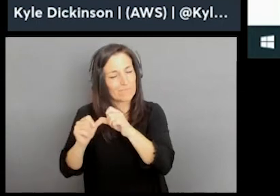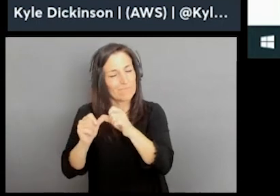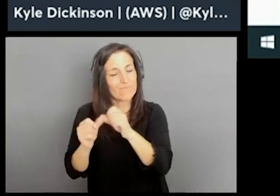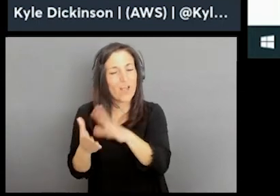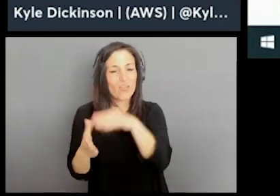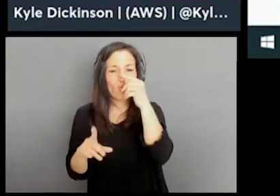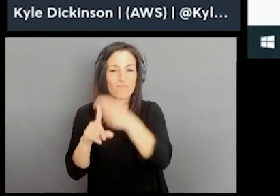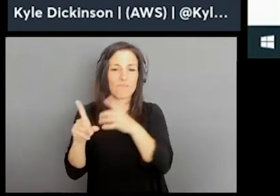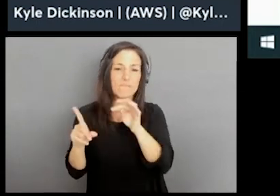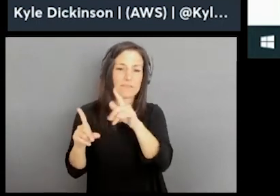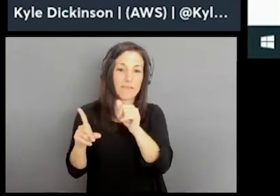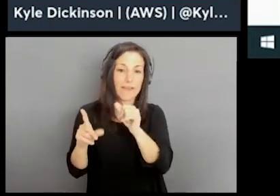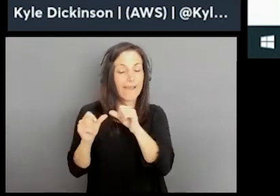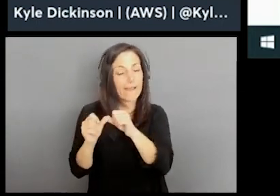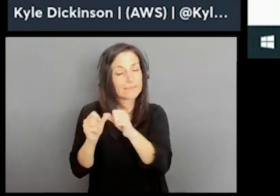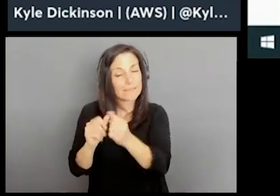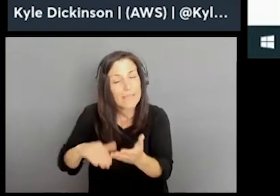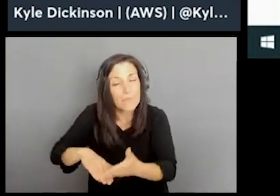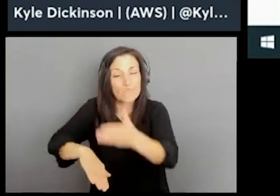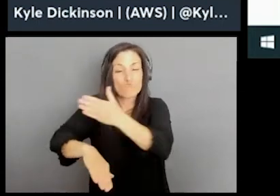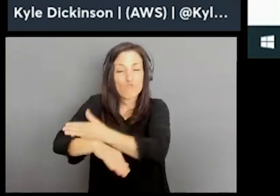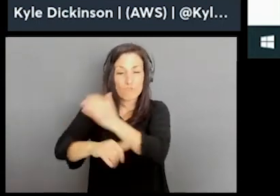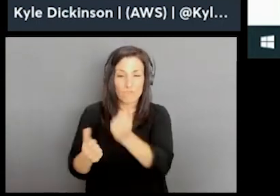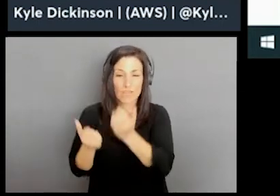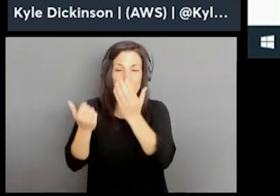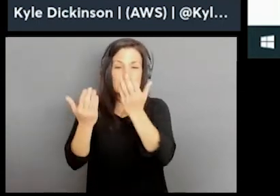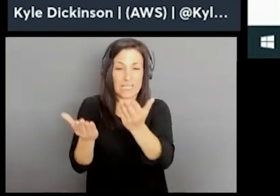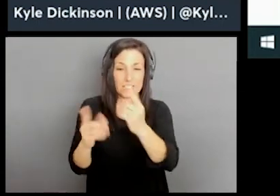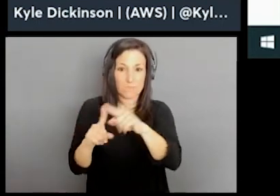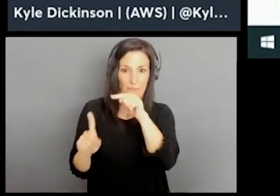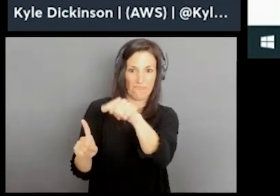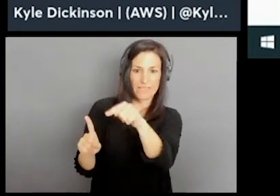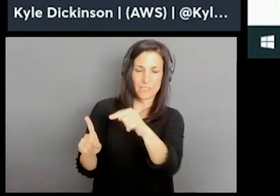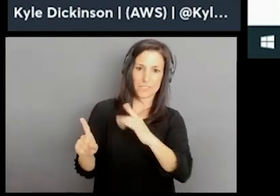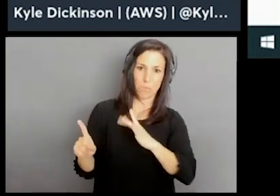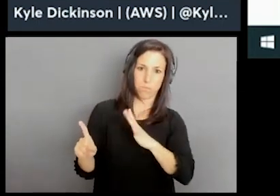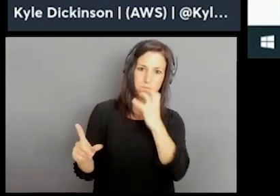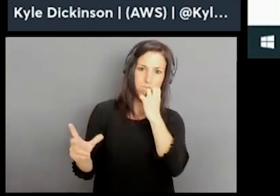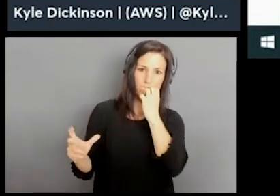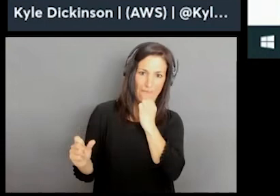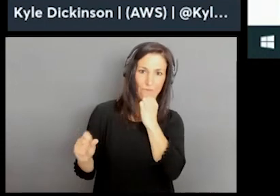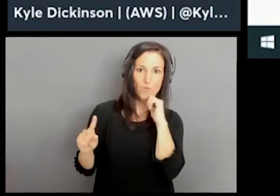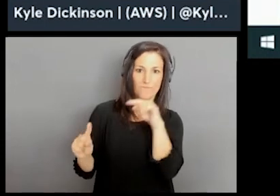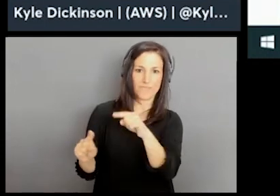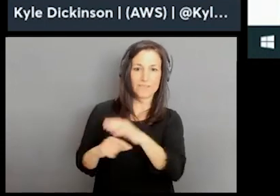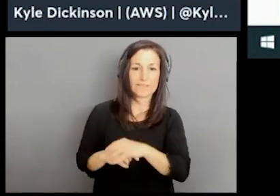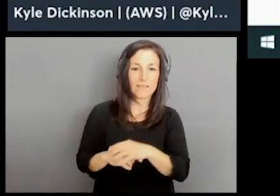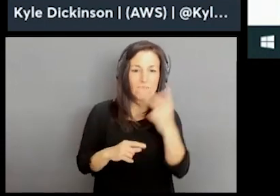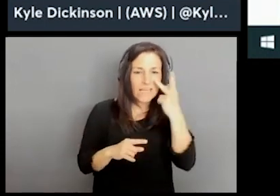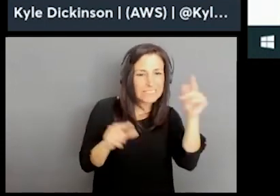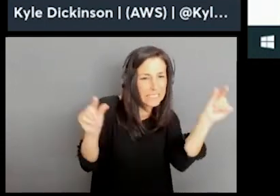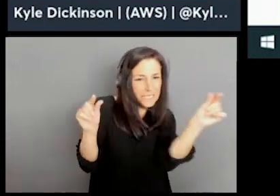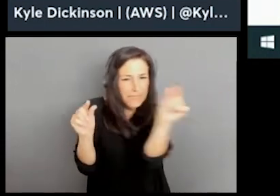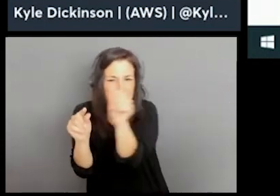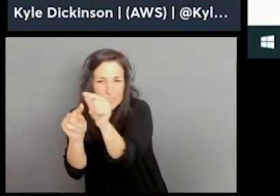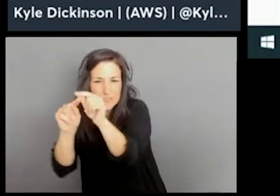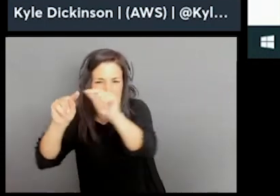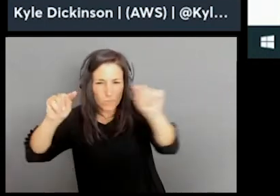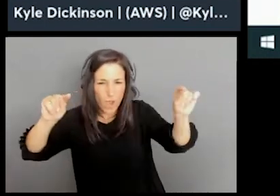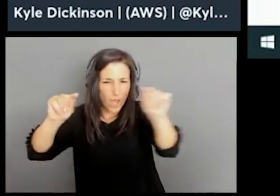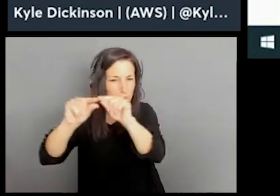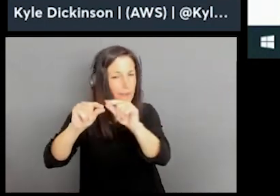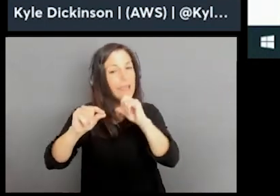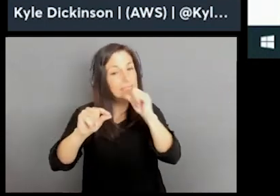recommendations. But this is where really the value starts coming in, is you see, AutoFac is not compatible, but if you make it to version 4.0, it's